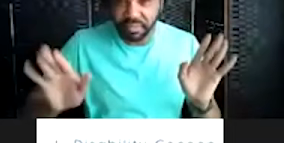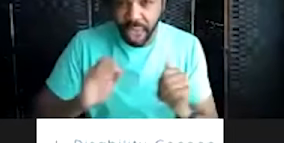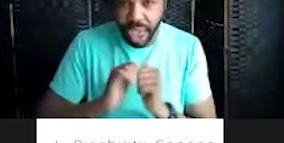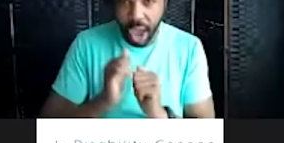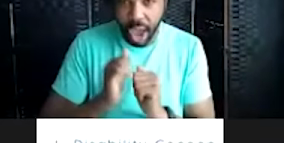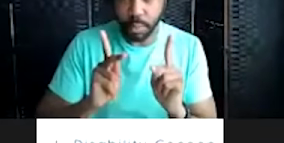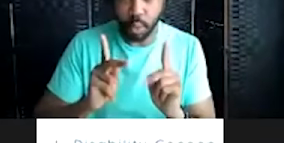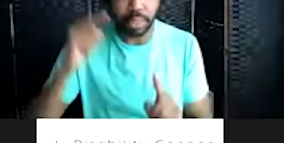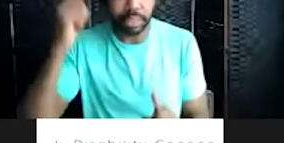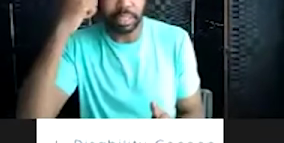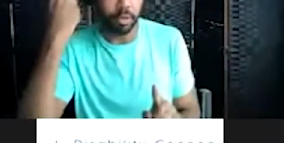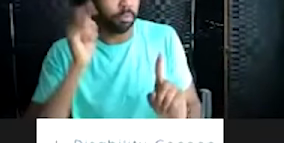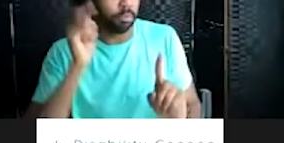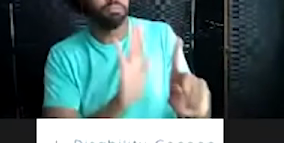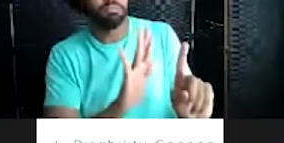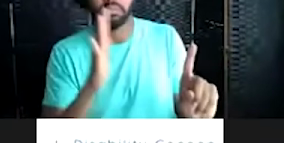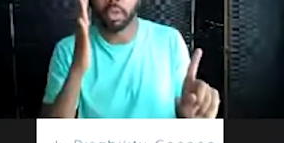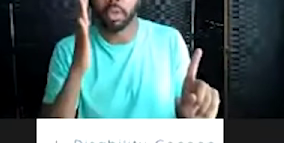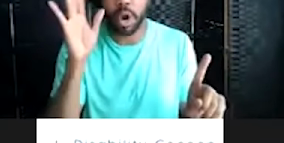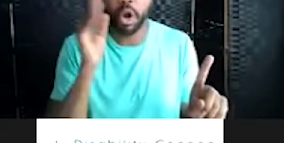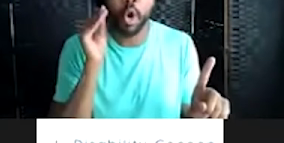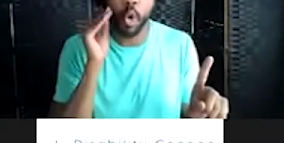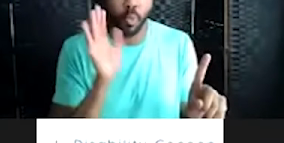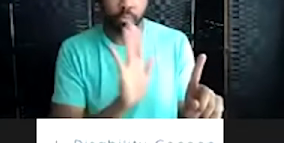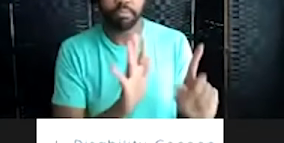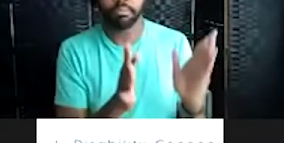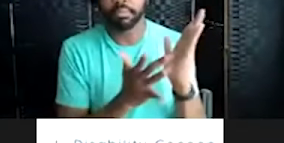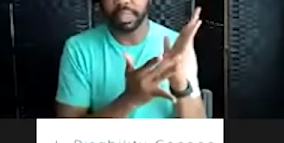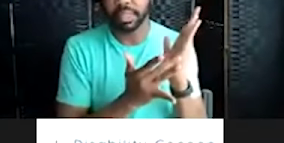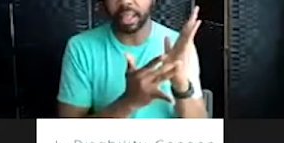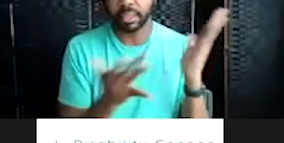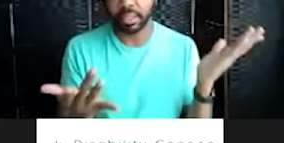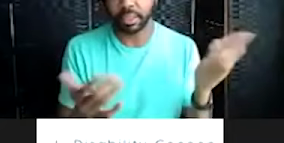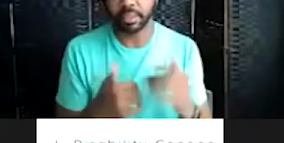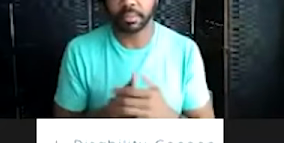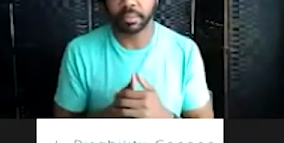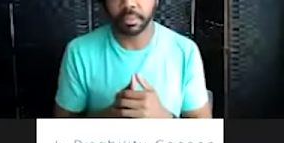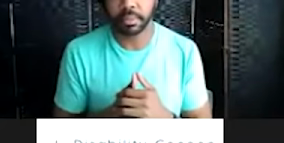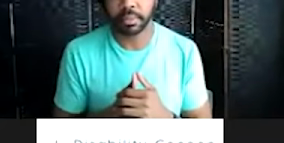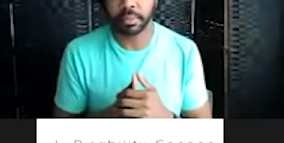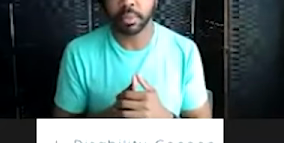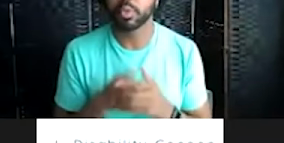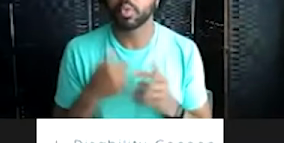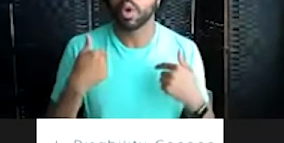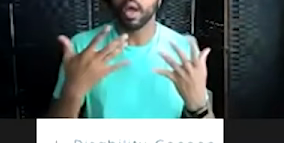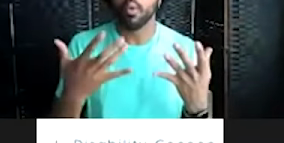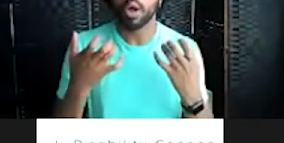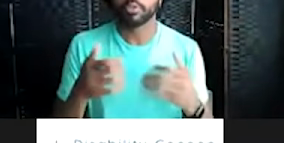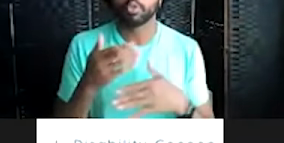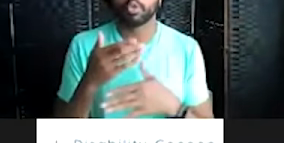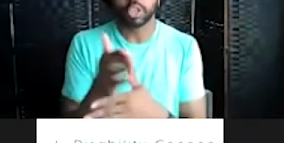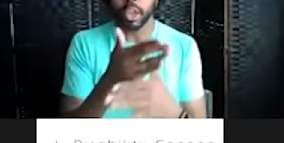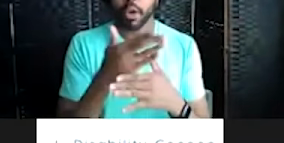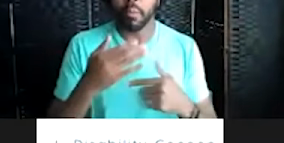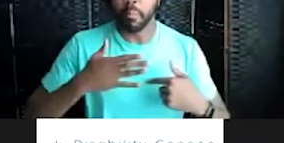consider smart home technology. So I wanted to share my